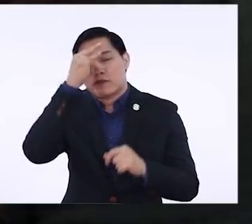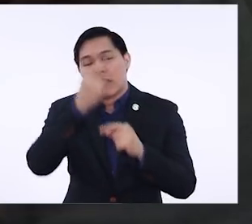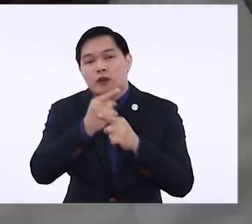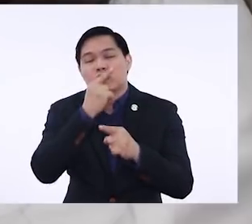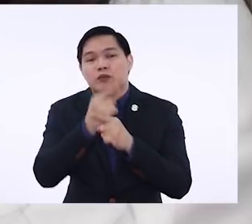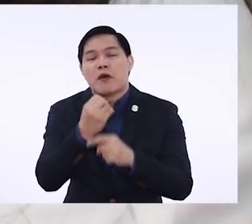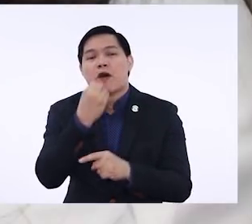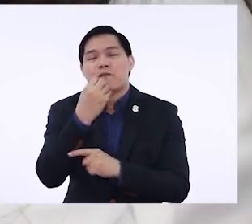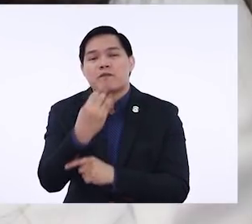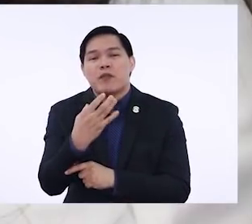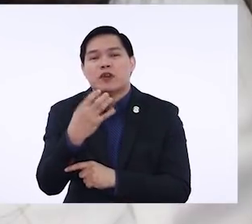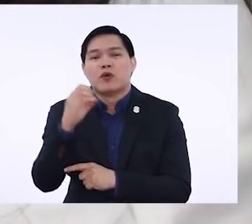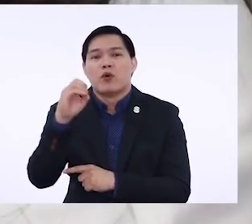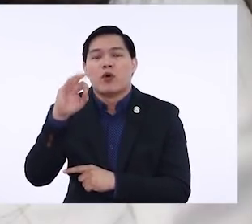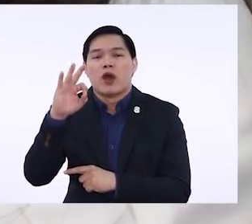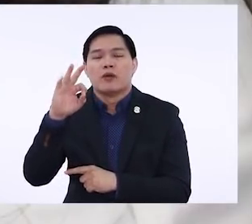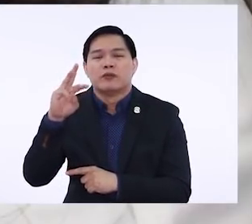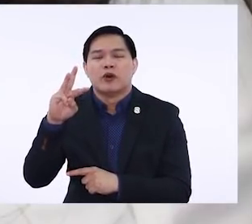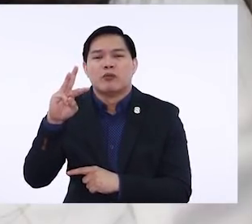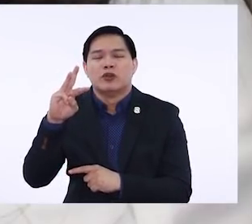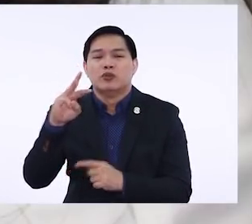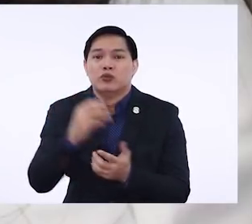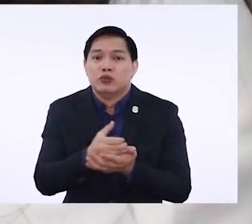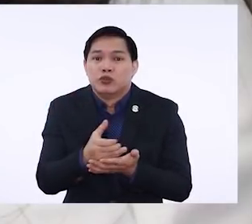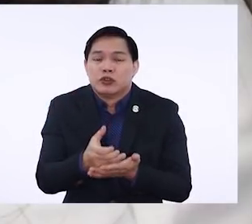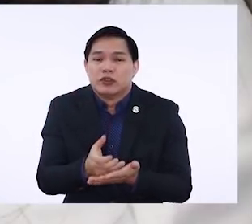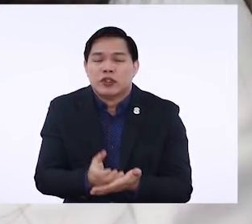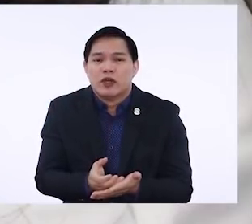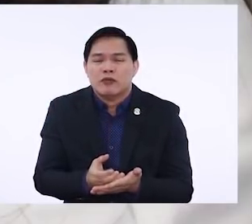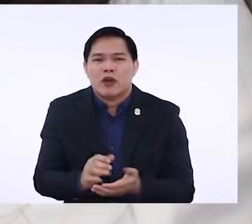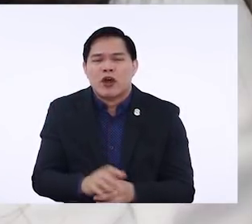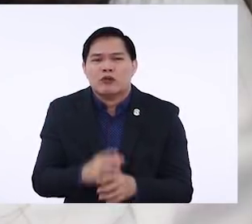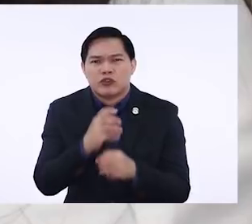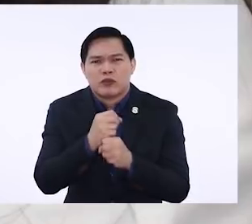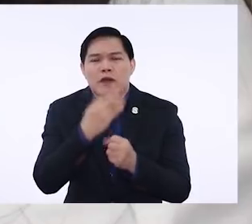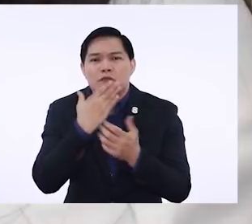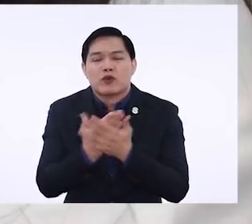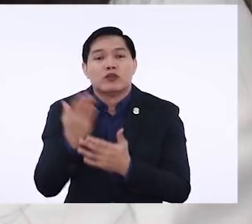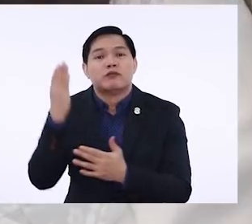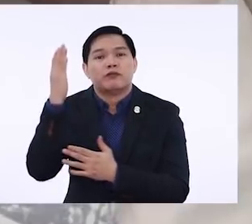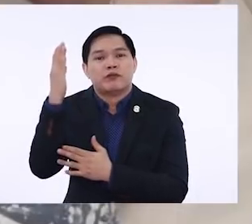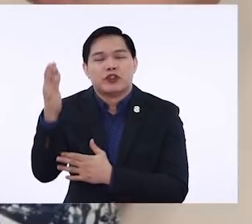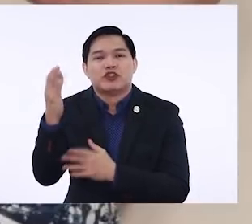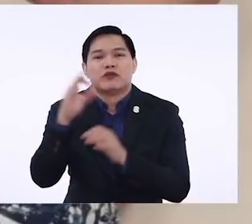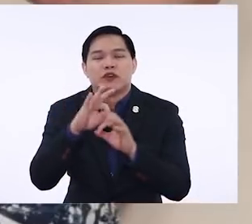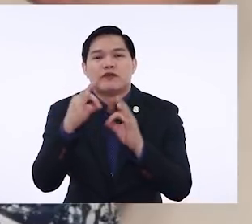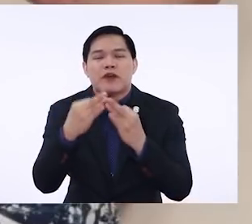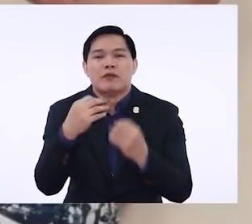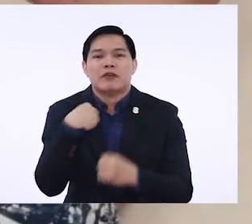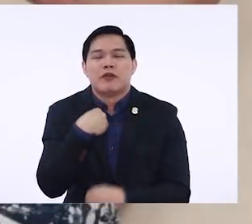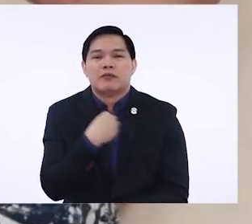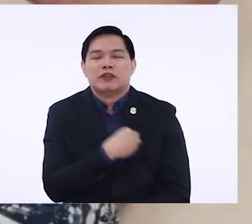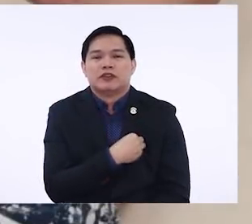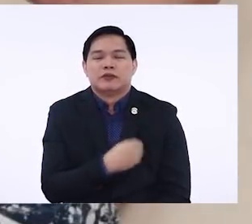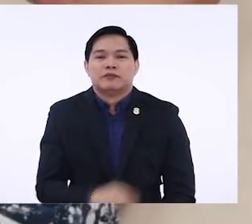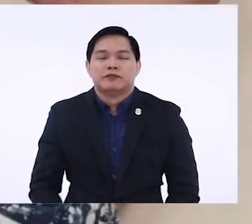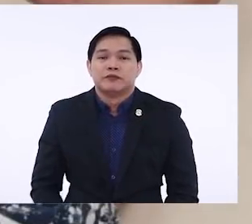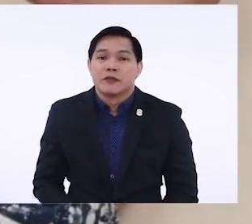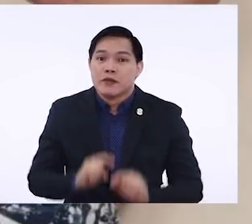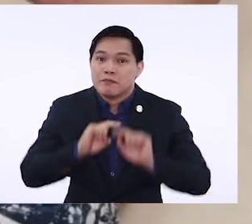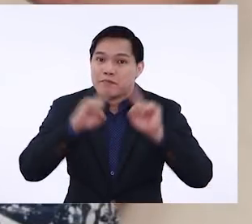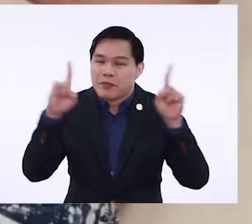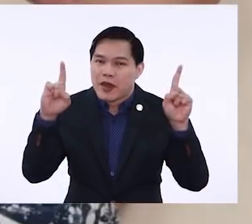overseas Filipino workers who are taking the chances for a better life to ensure a better future for their family members.